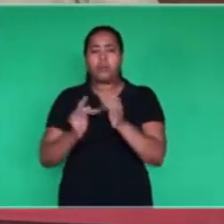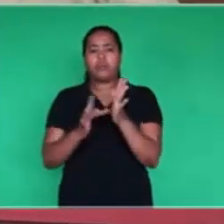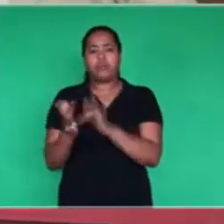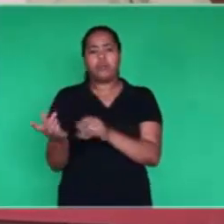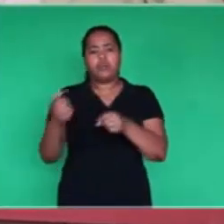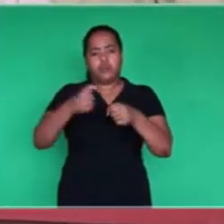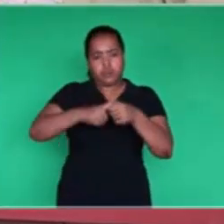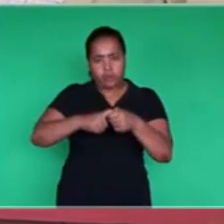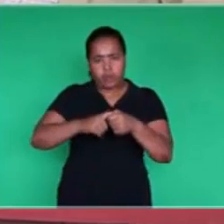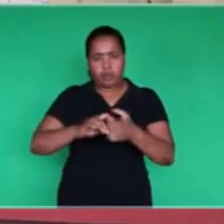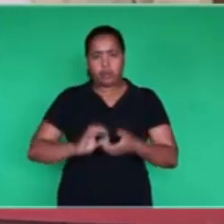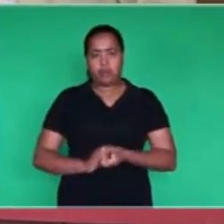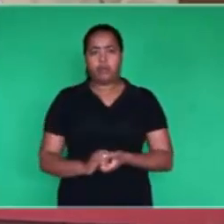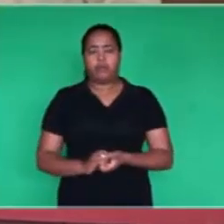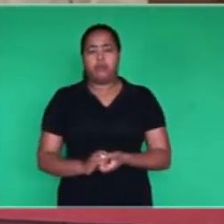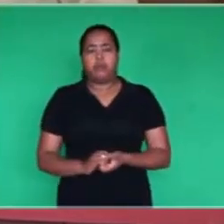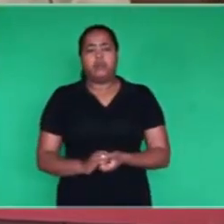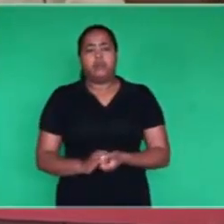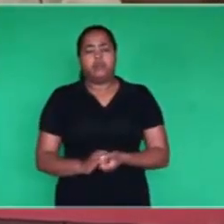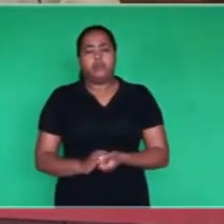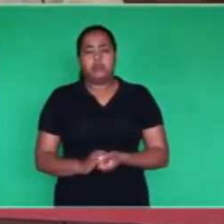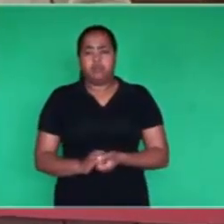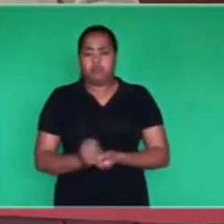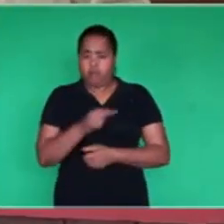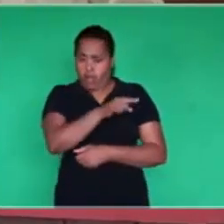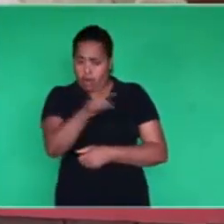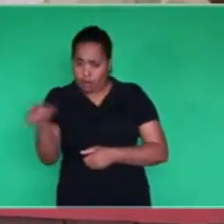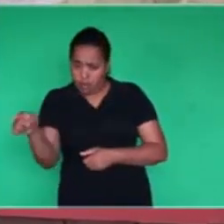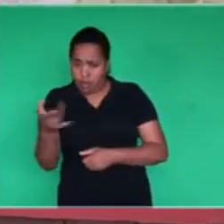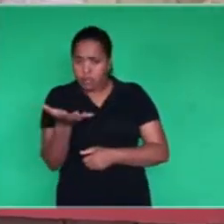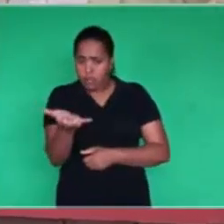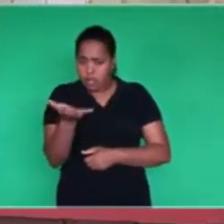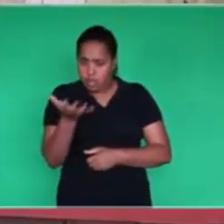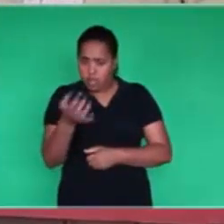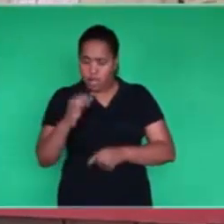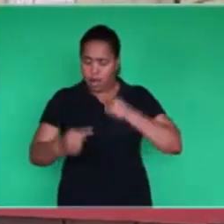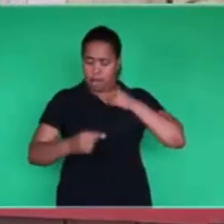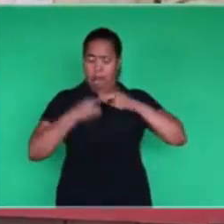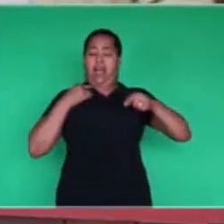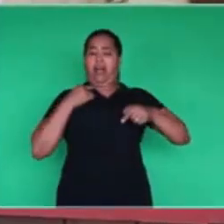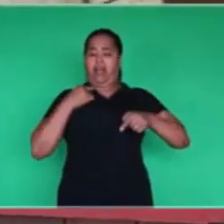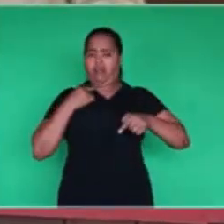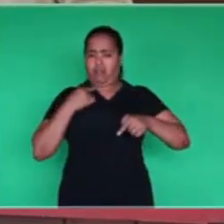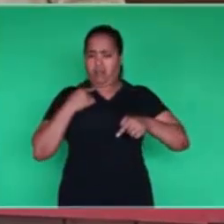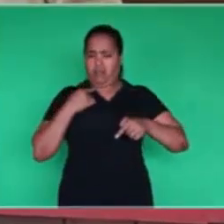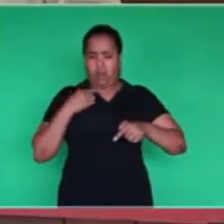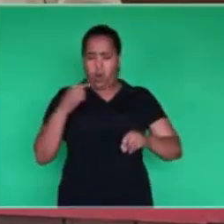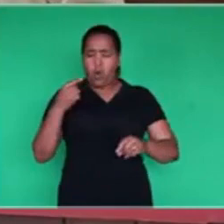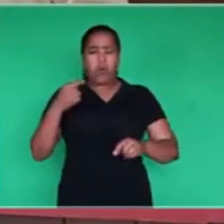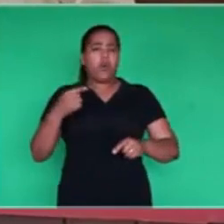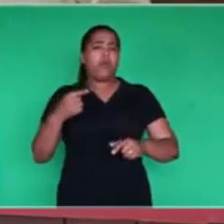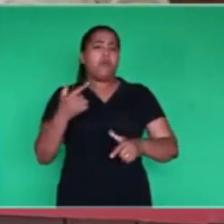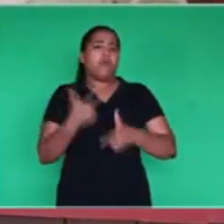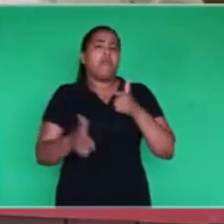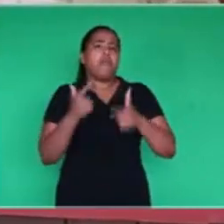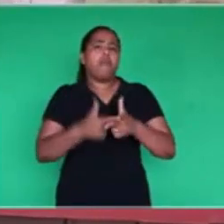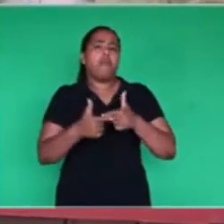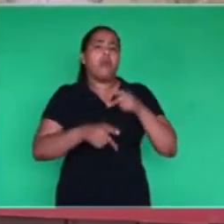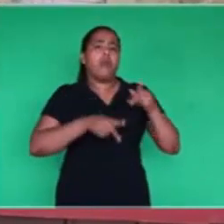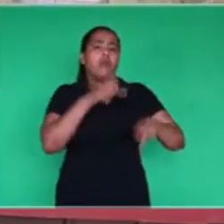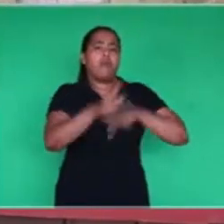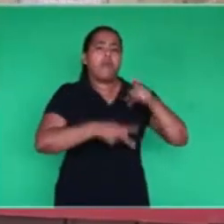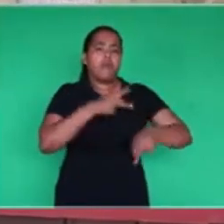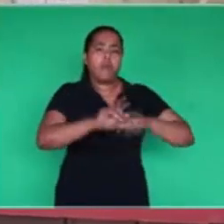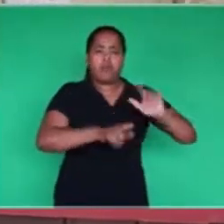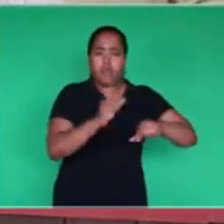church will be raptured. The church will not be here. For who will be here is